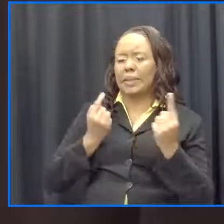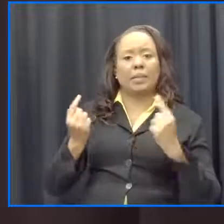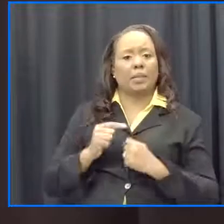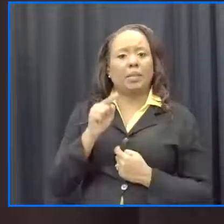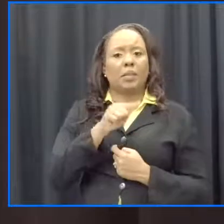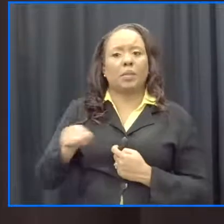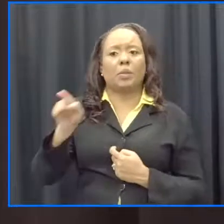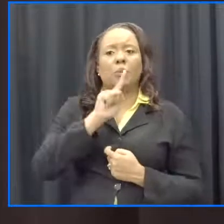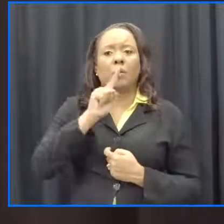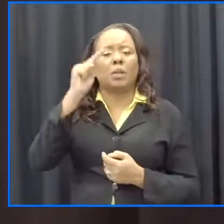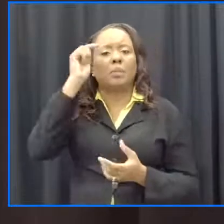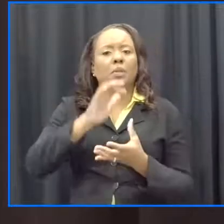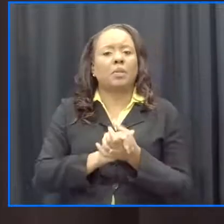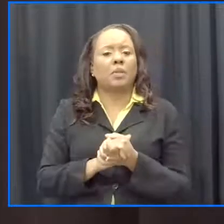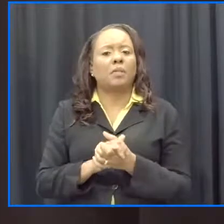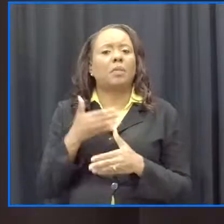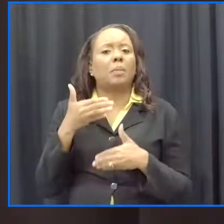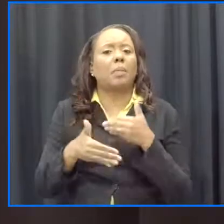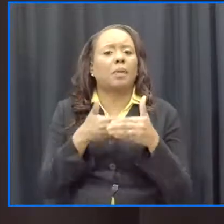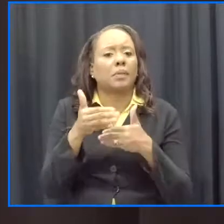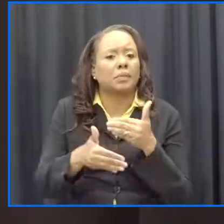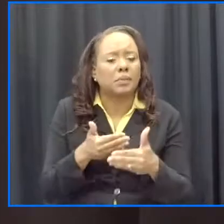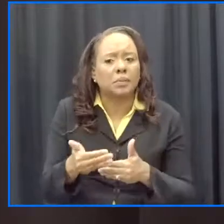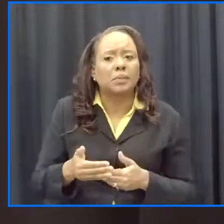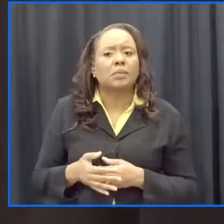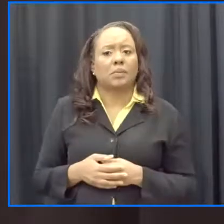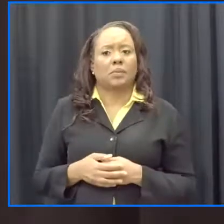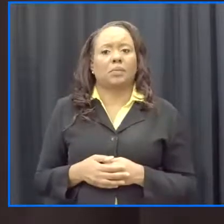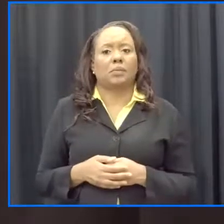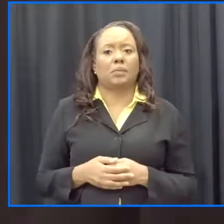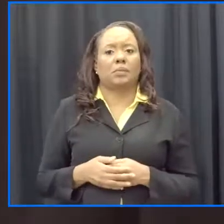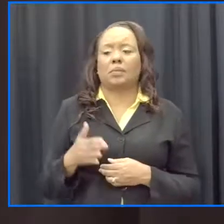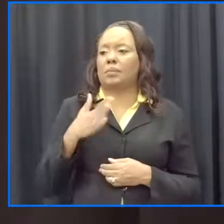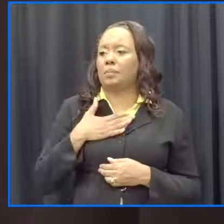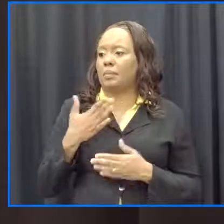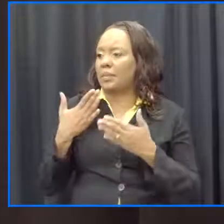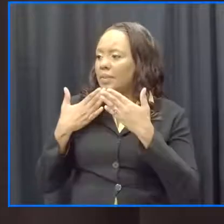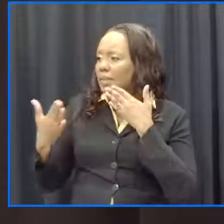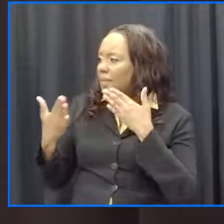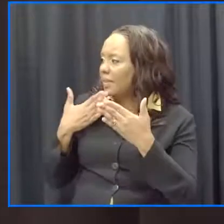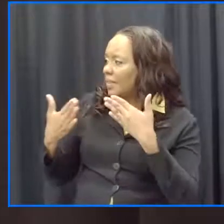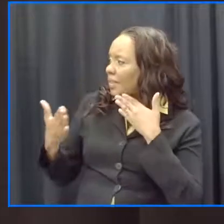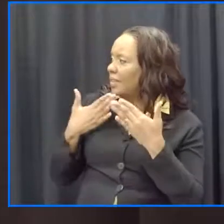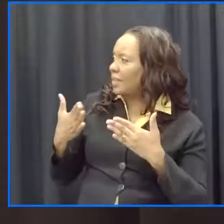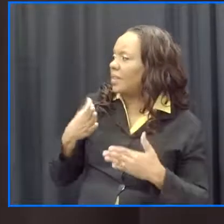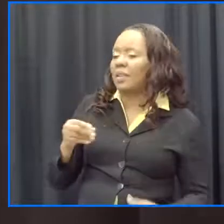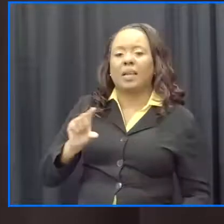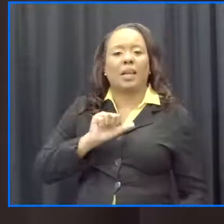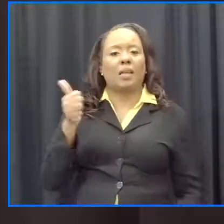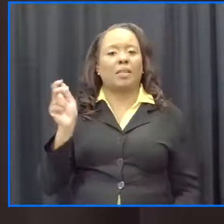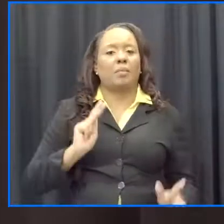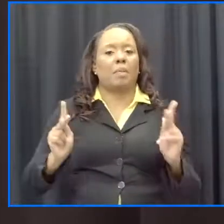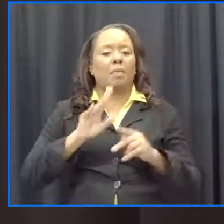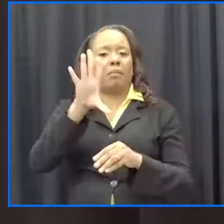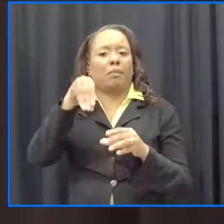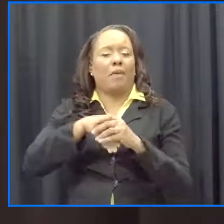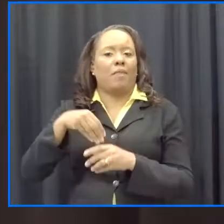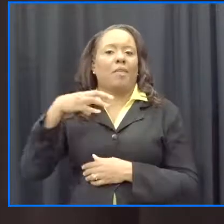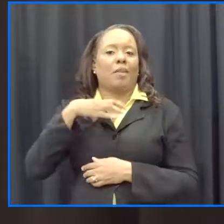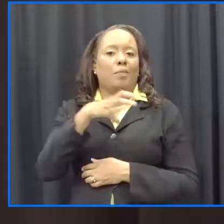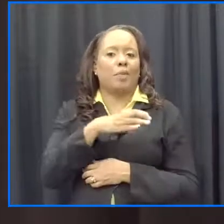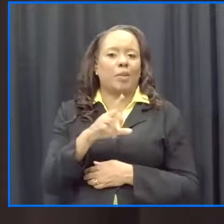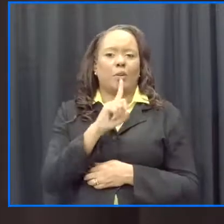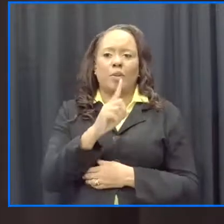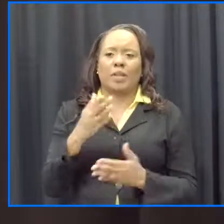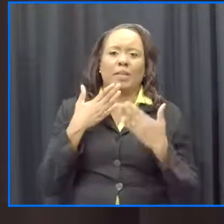manifests your belief in the process that we're about to undertake. So my thanks on behalf of my fellow commissioners